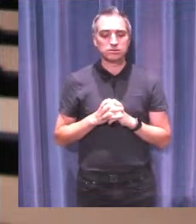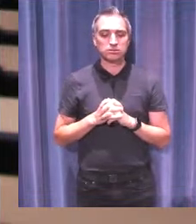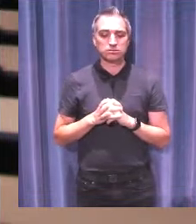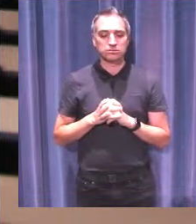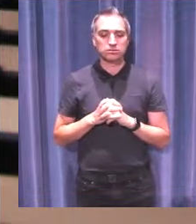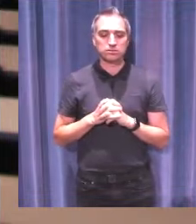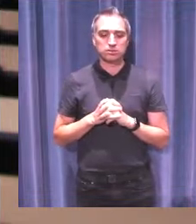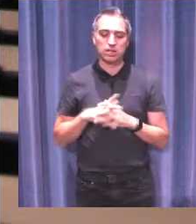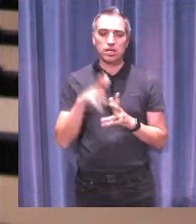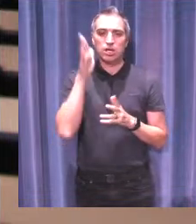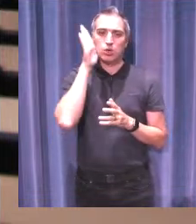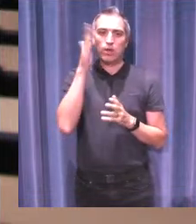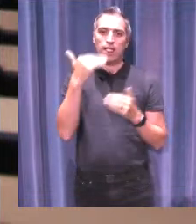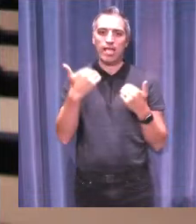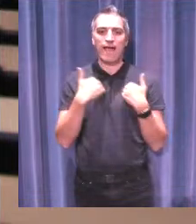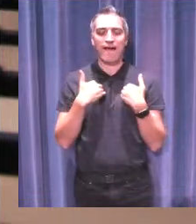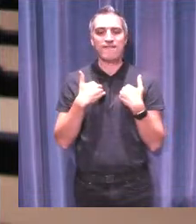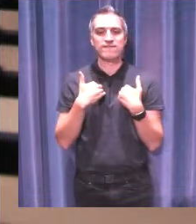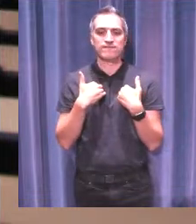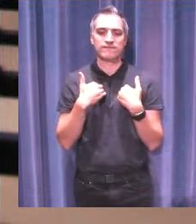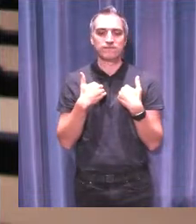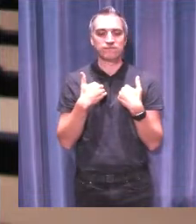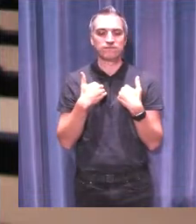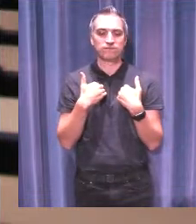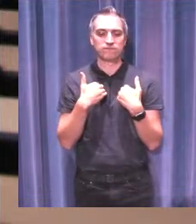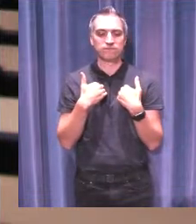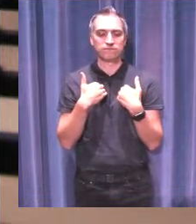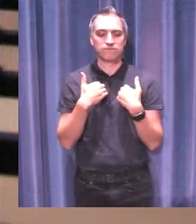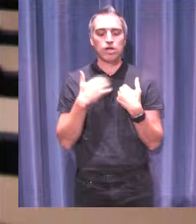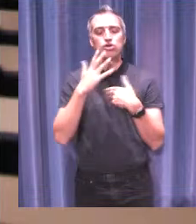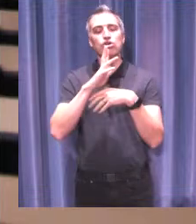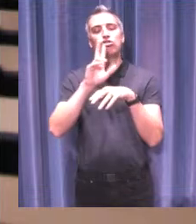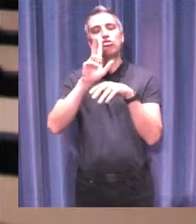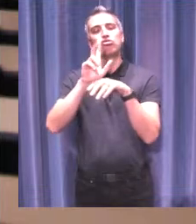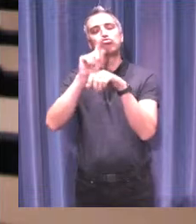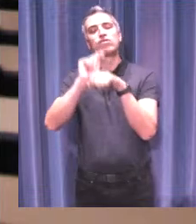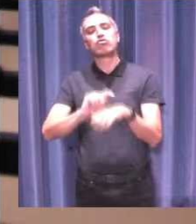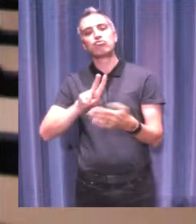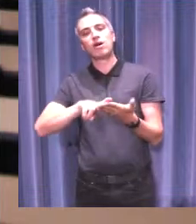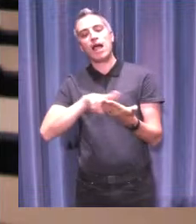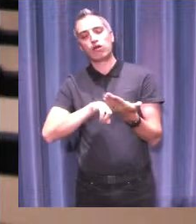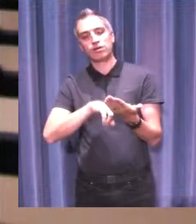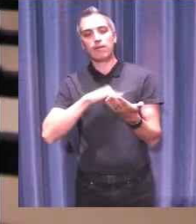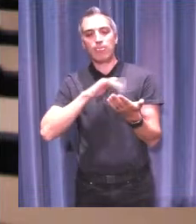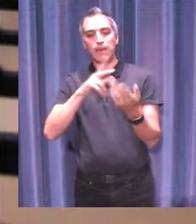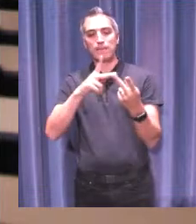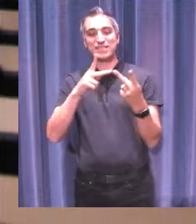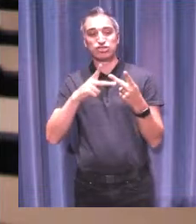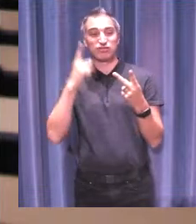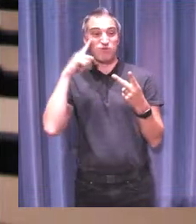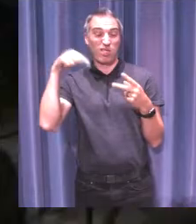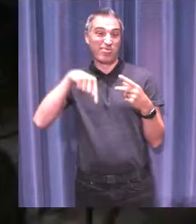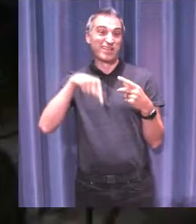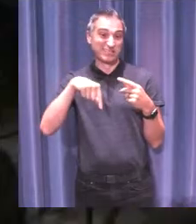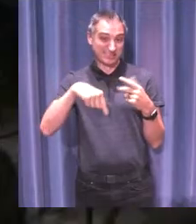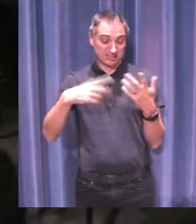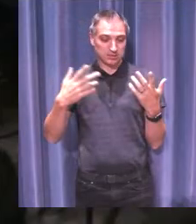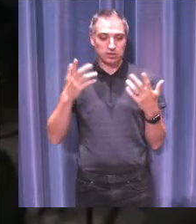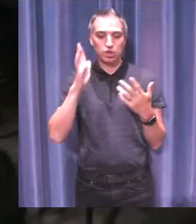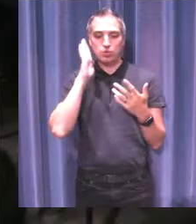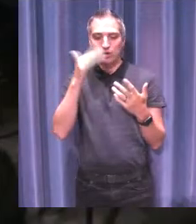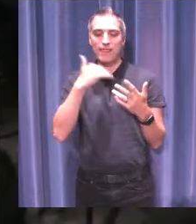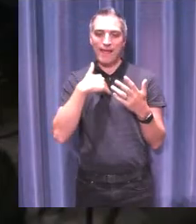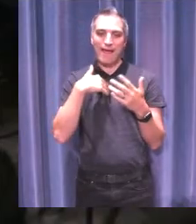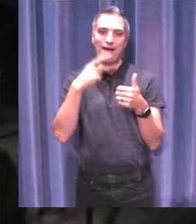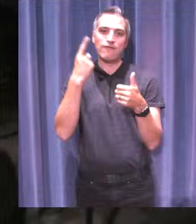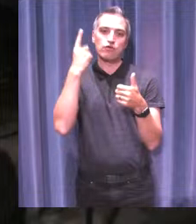it will have, or in a traditional contract with a position of this magnitude, you would have provisions